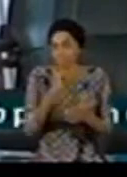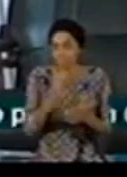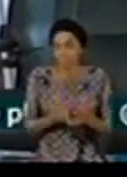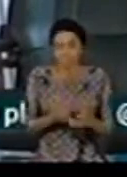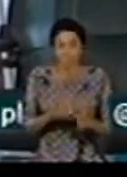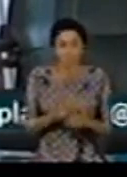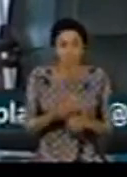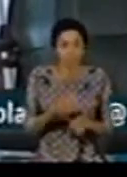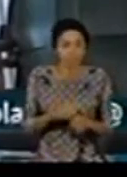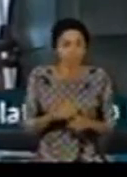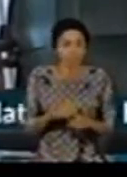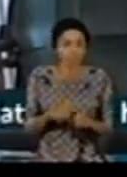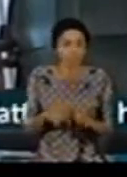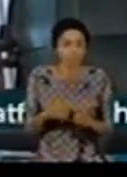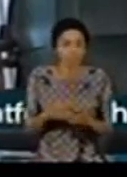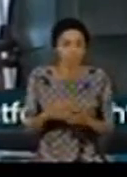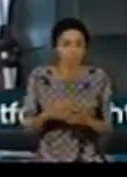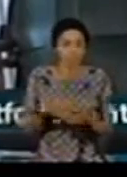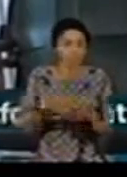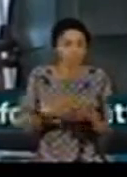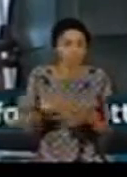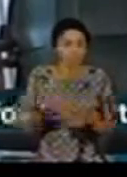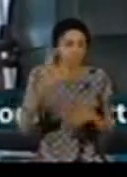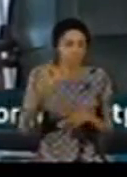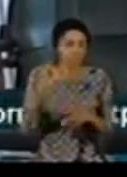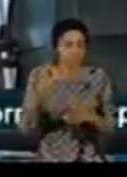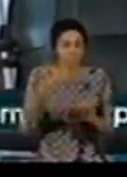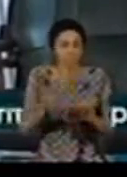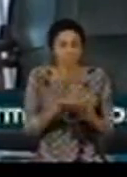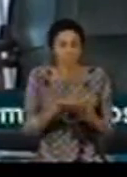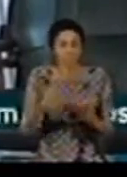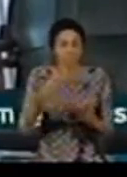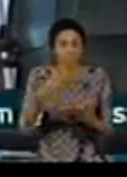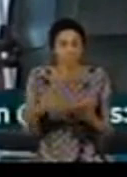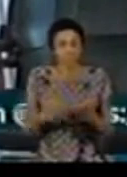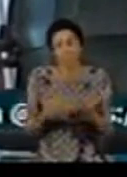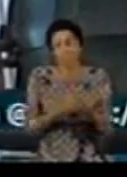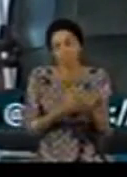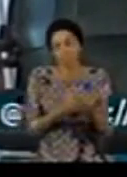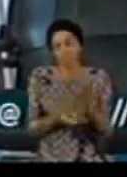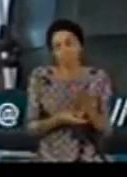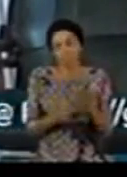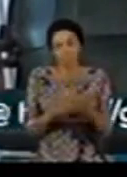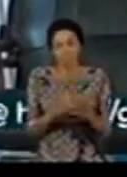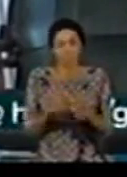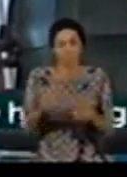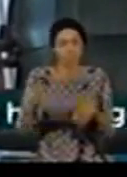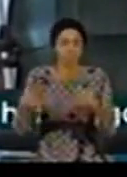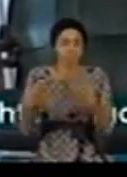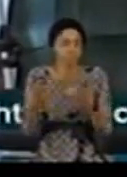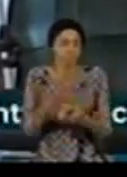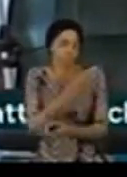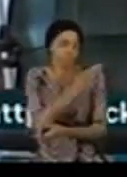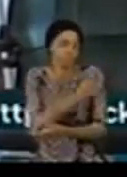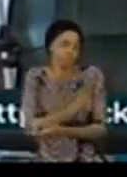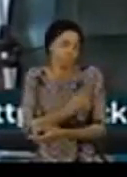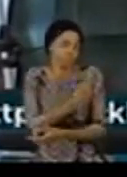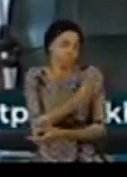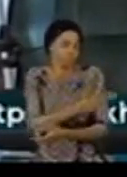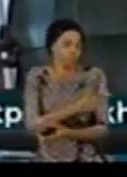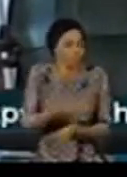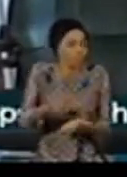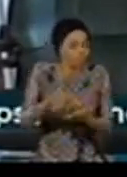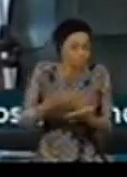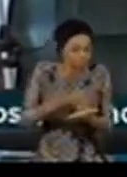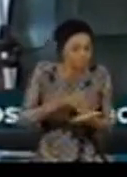the result after 3 weeks of the global crusade, the result read negative.